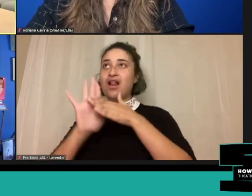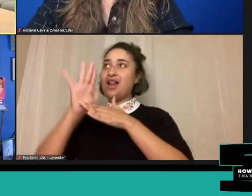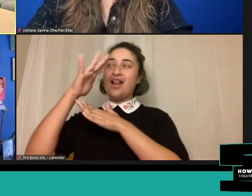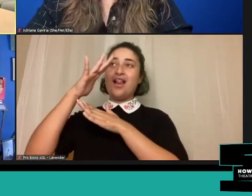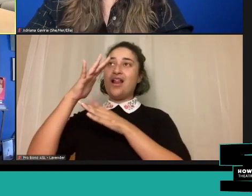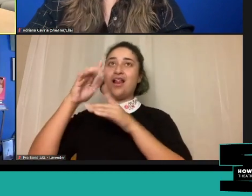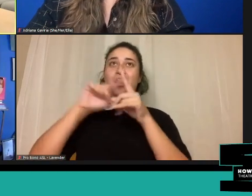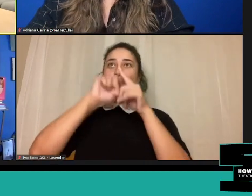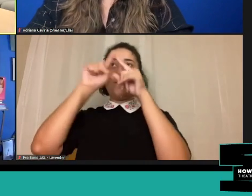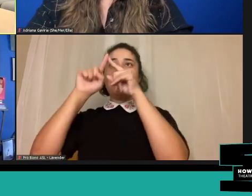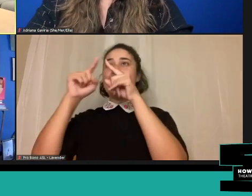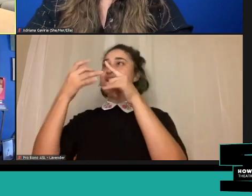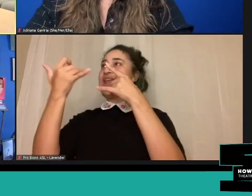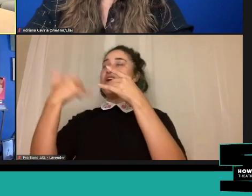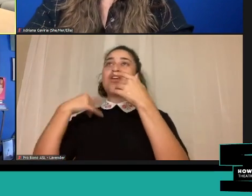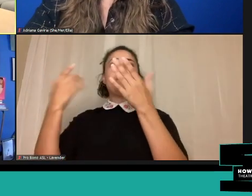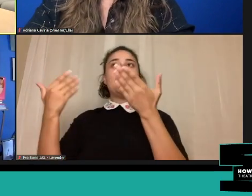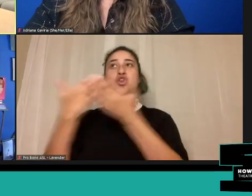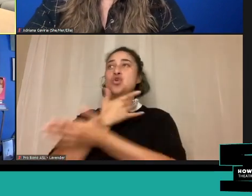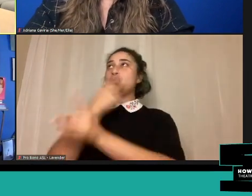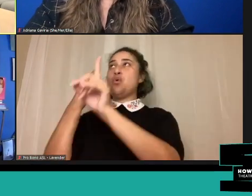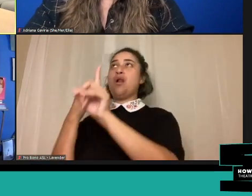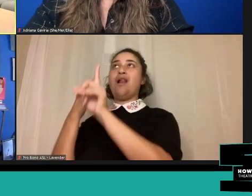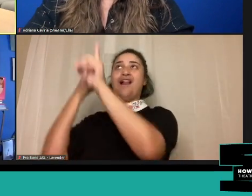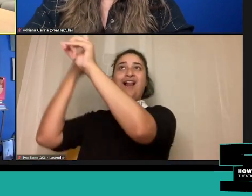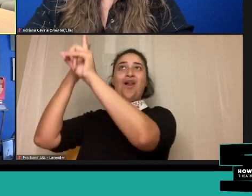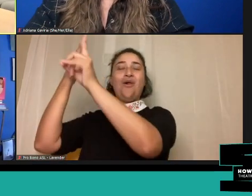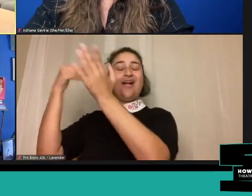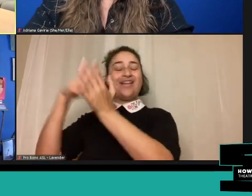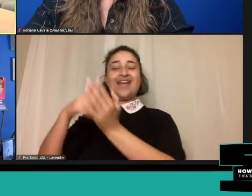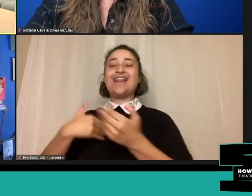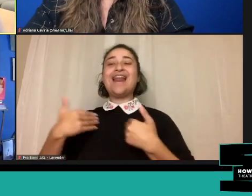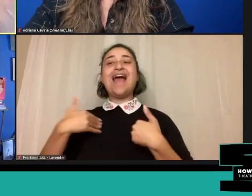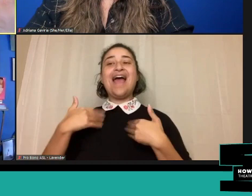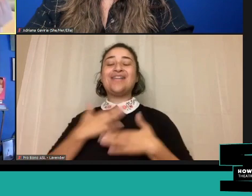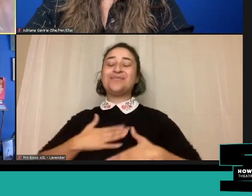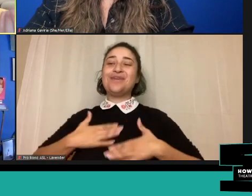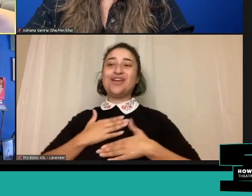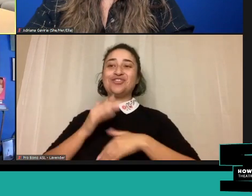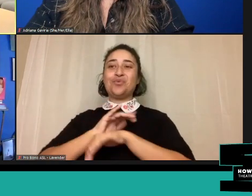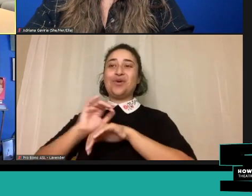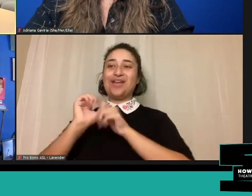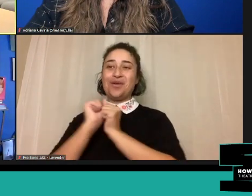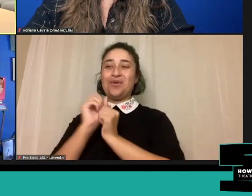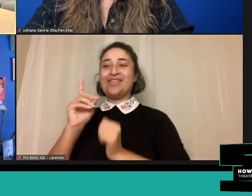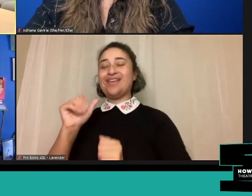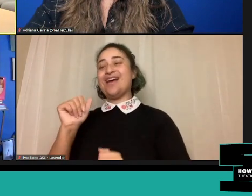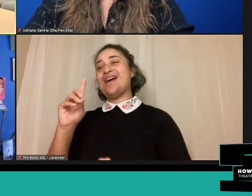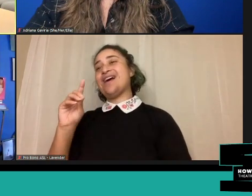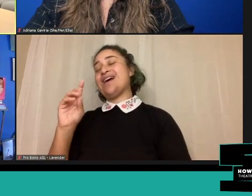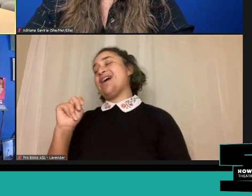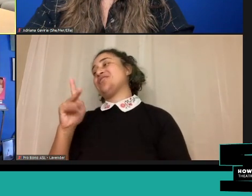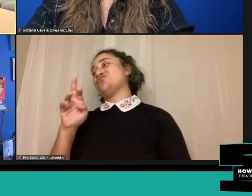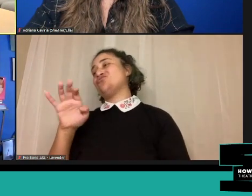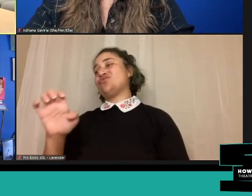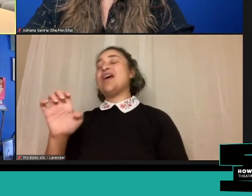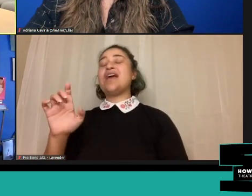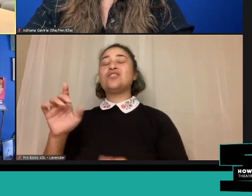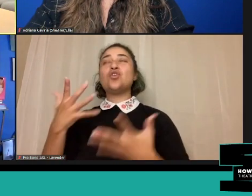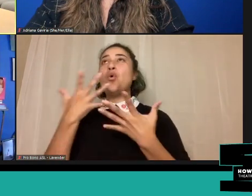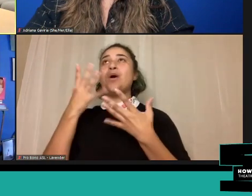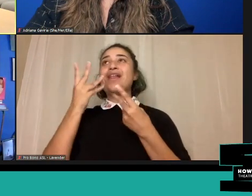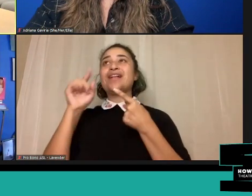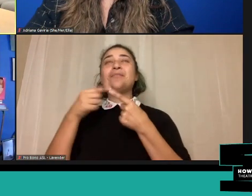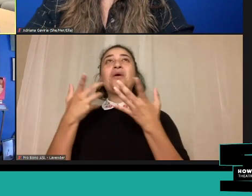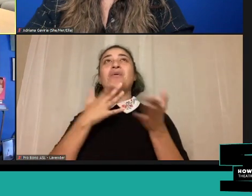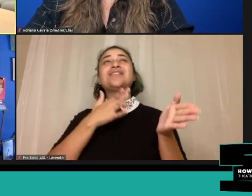next goal. And I had the pleasure of working with Andre DeShields here. So all of those voices, you know, when I think about what's next, I'm like, Diane's